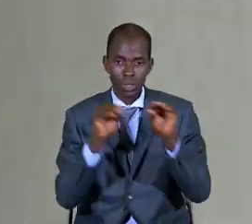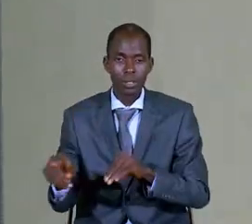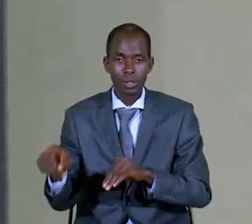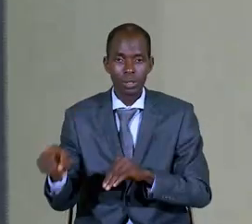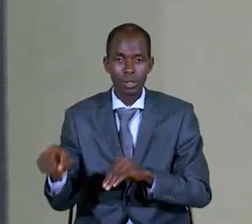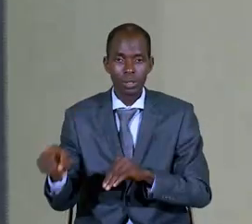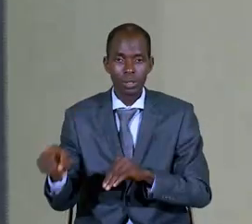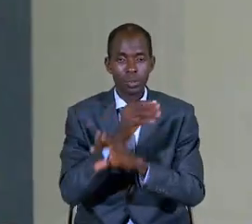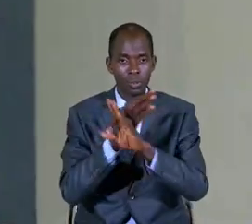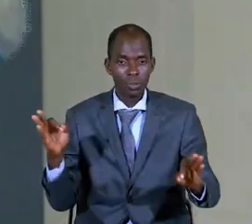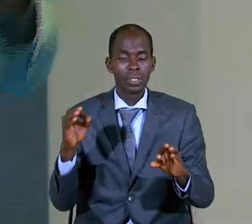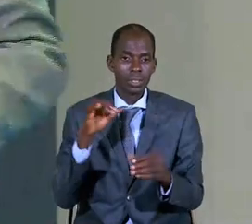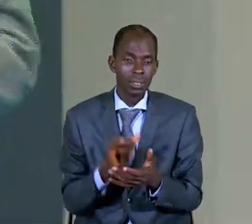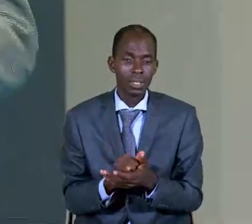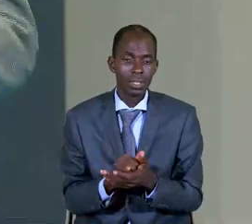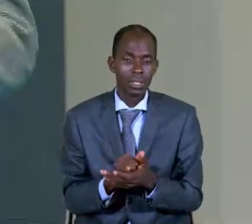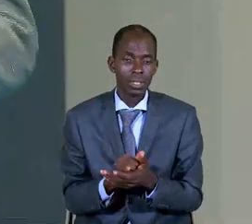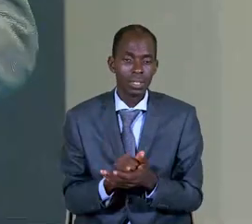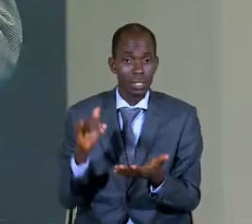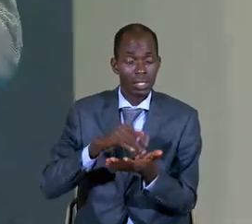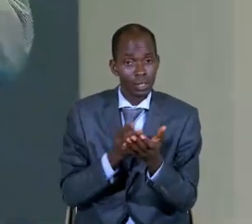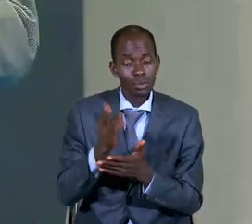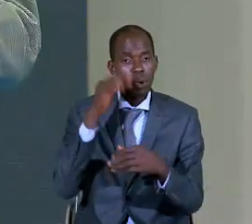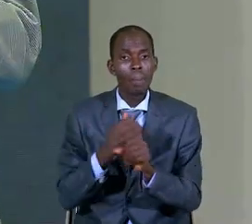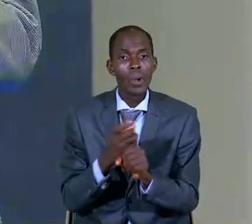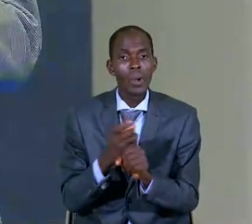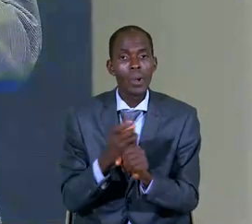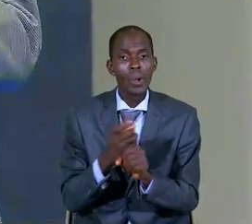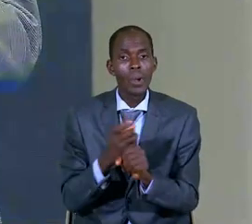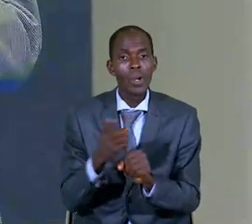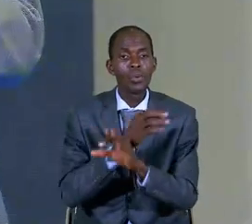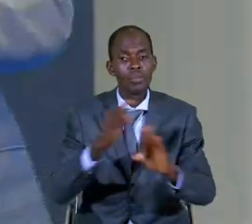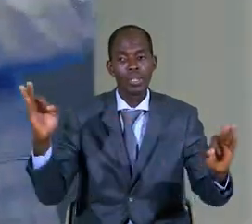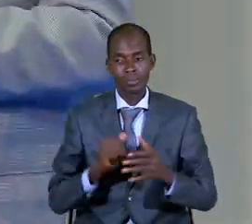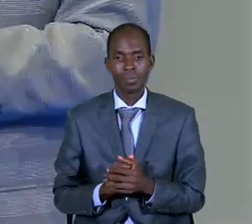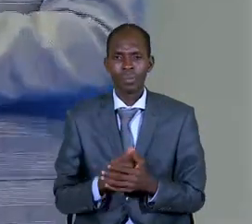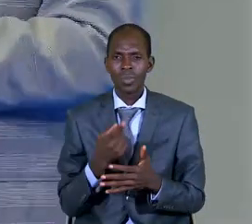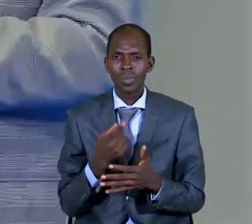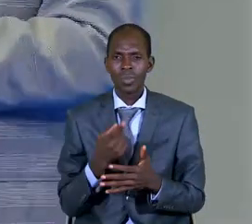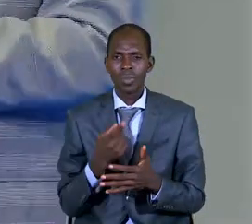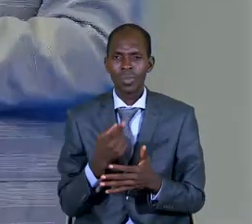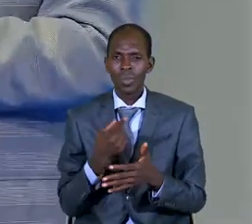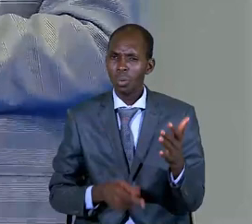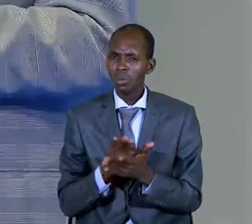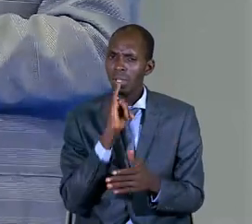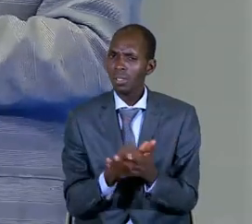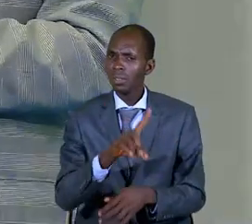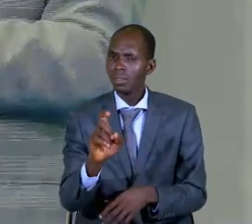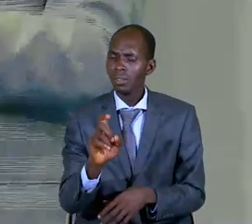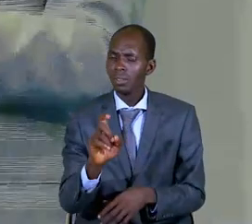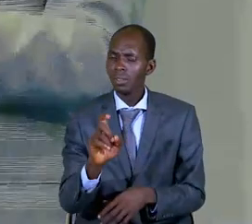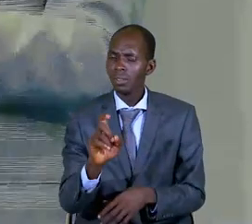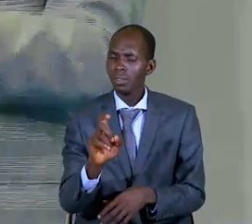free. It says the truth will make you free. What truth is that? Was he